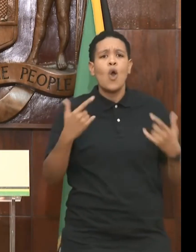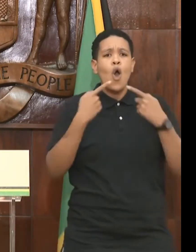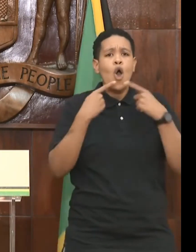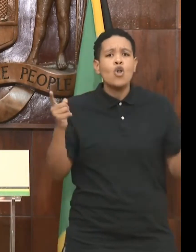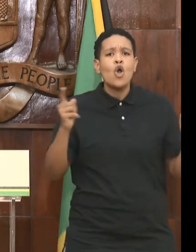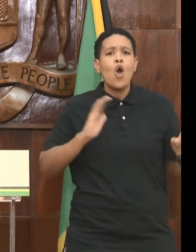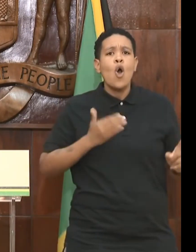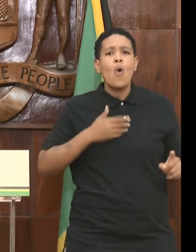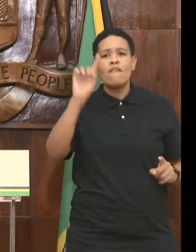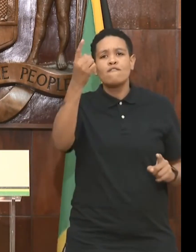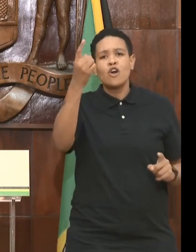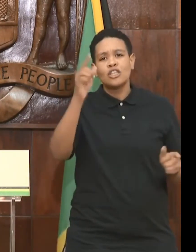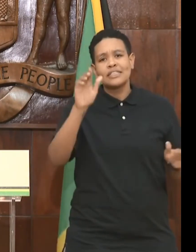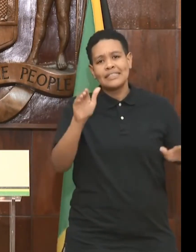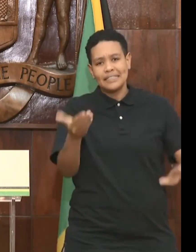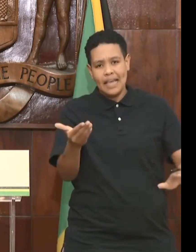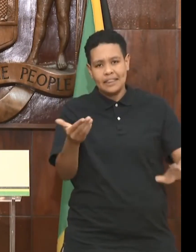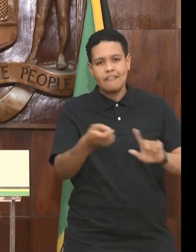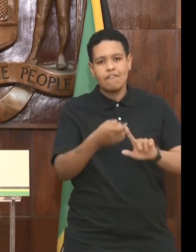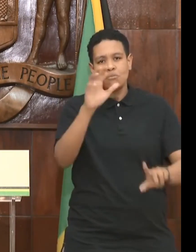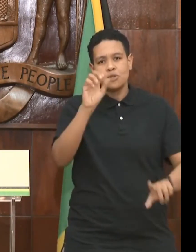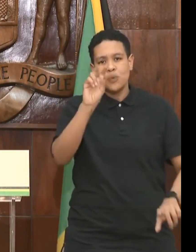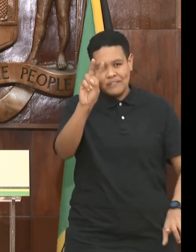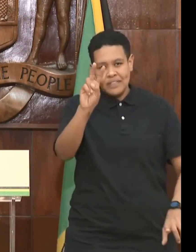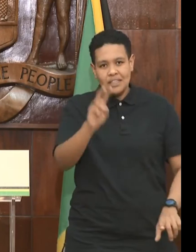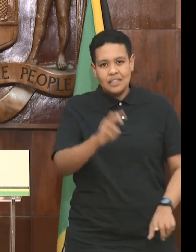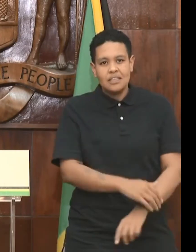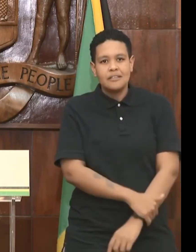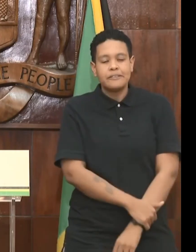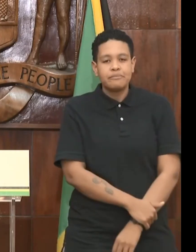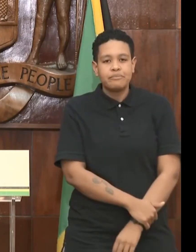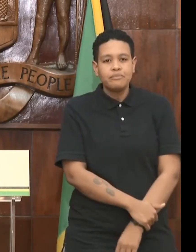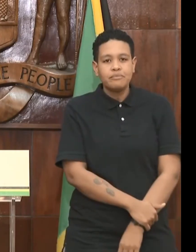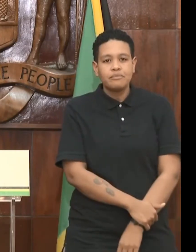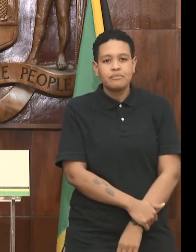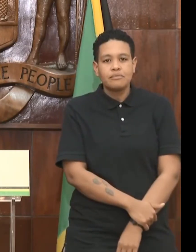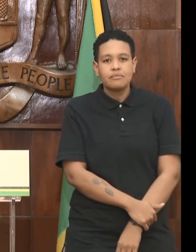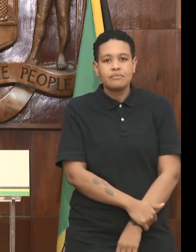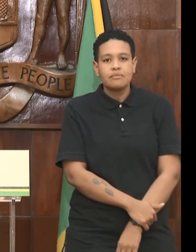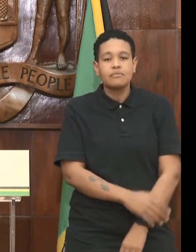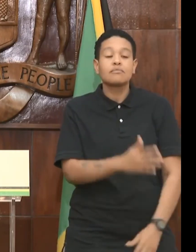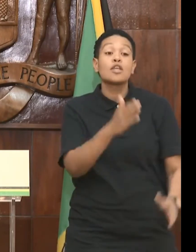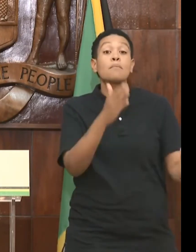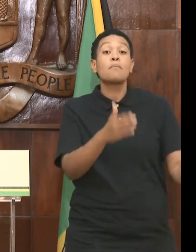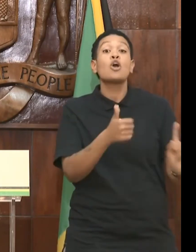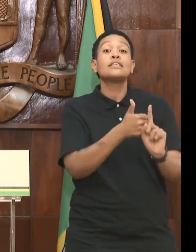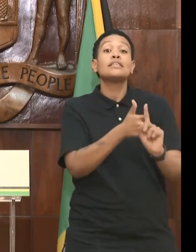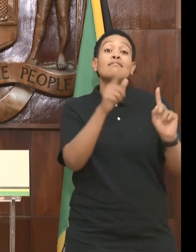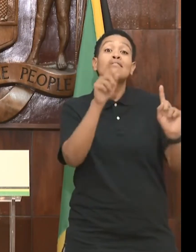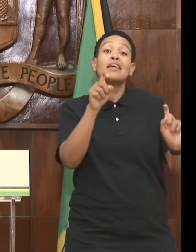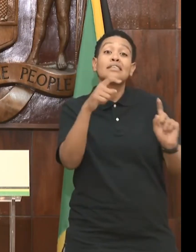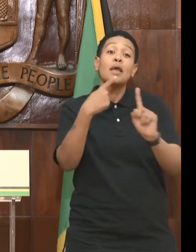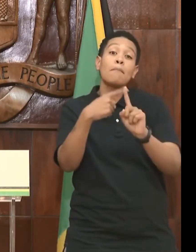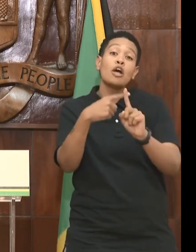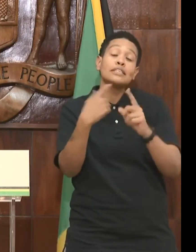our first death from COVID-19. The